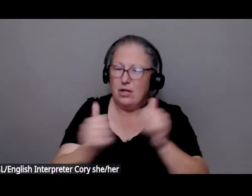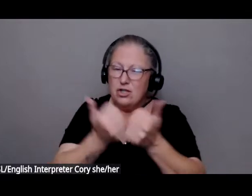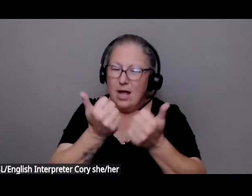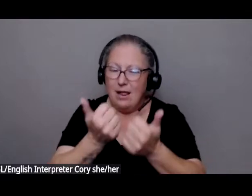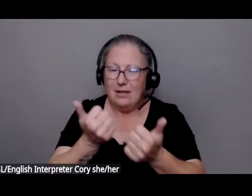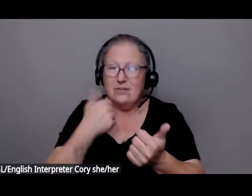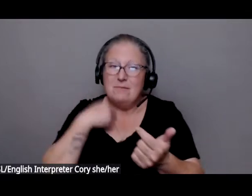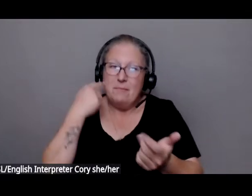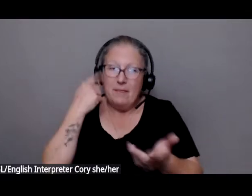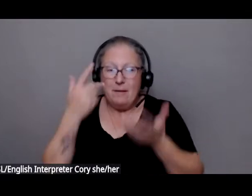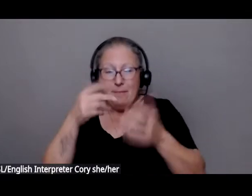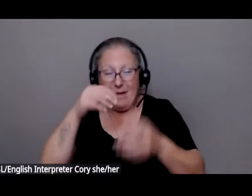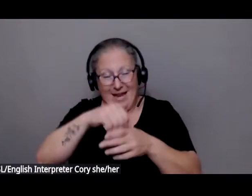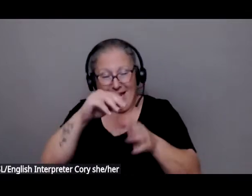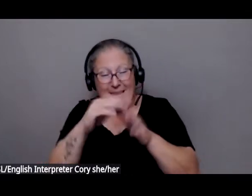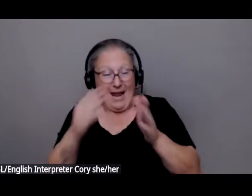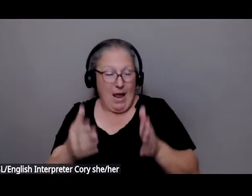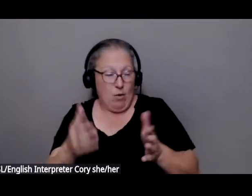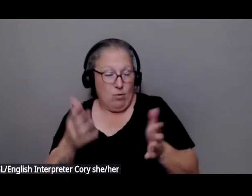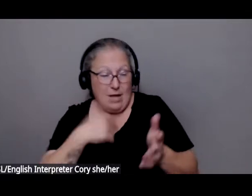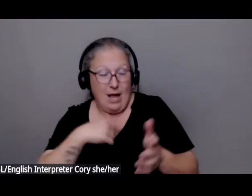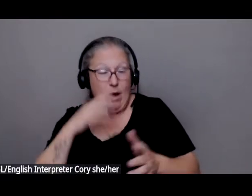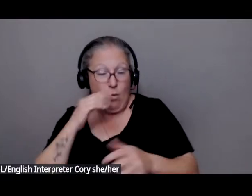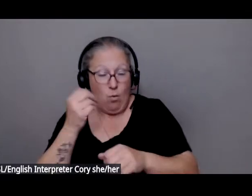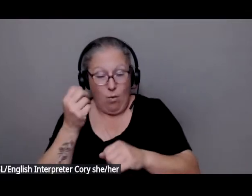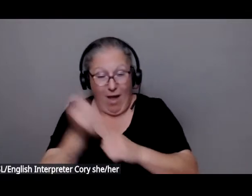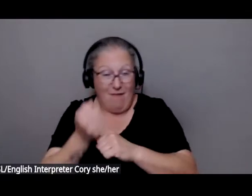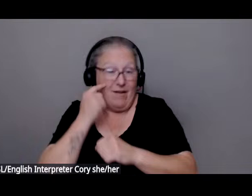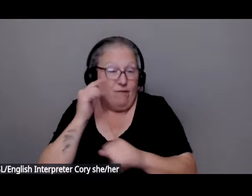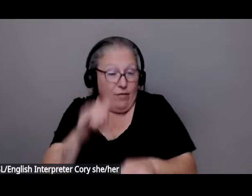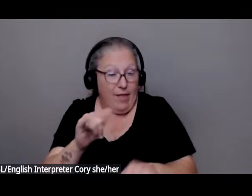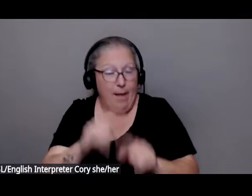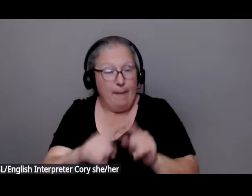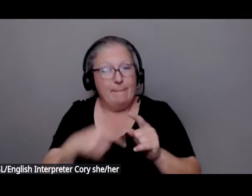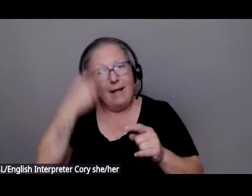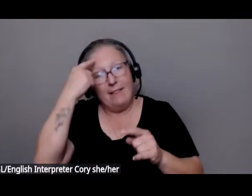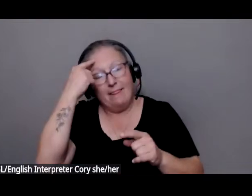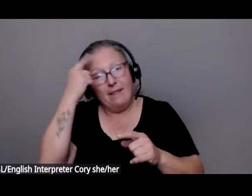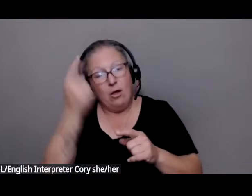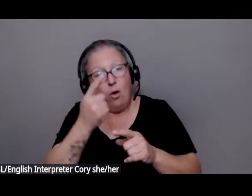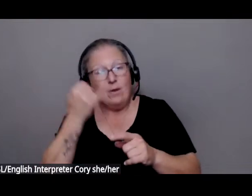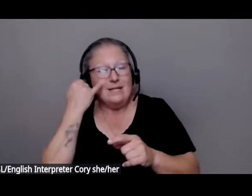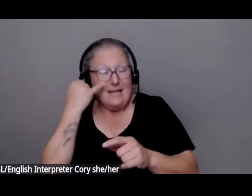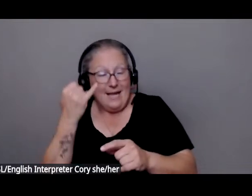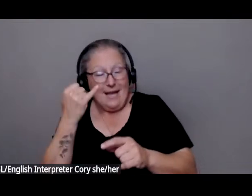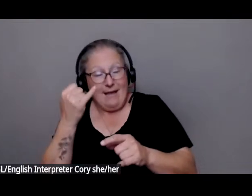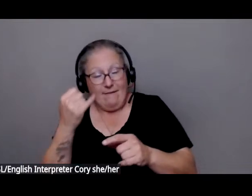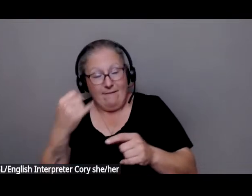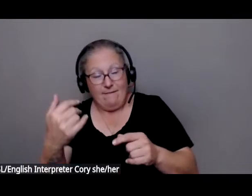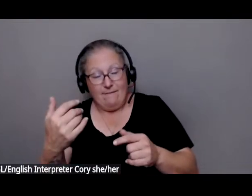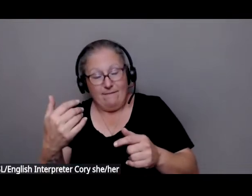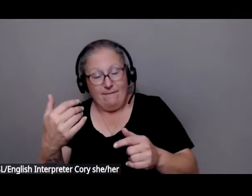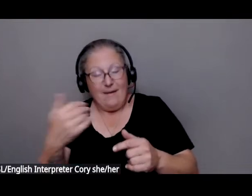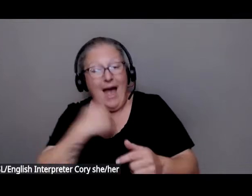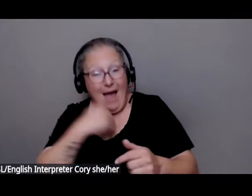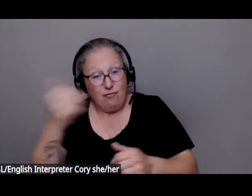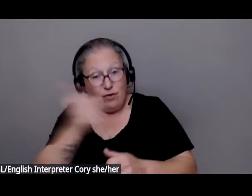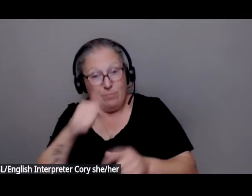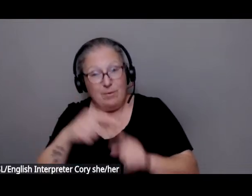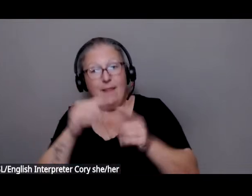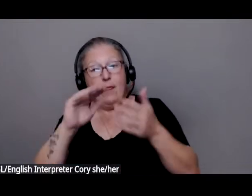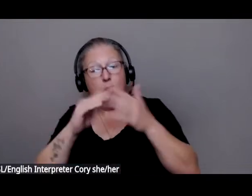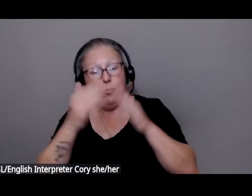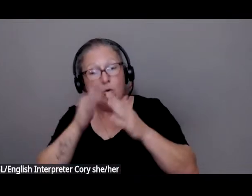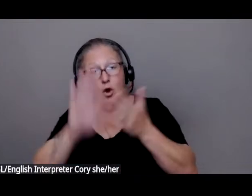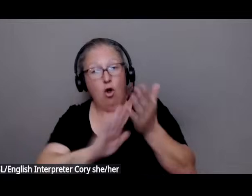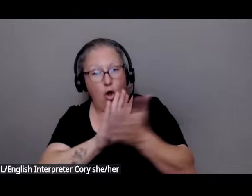in-house, I would advocate for that. But I always think that if somebody has transportation, then of course the community colleges are a